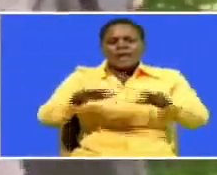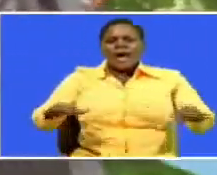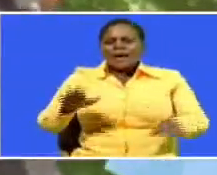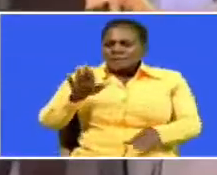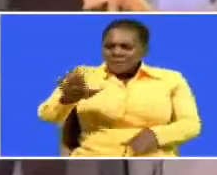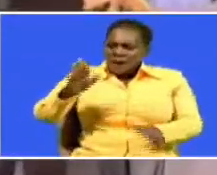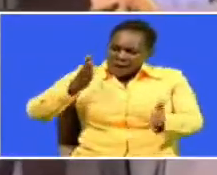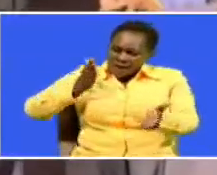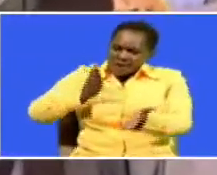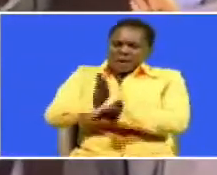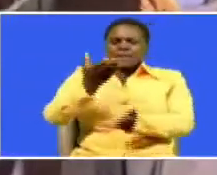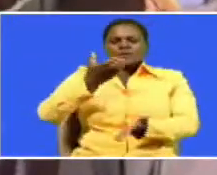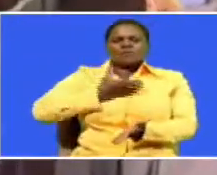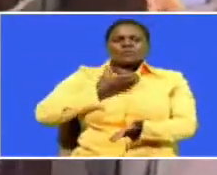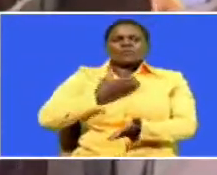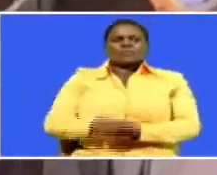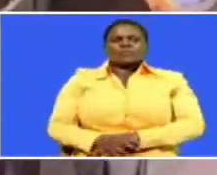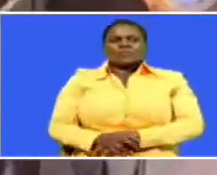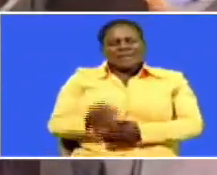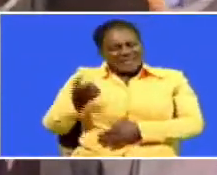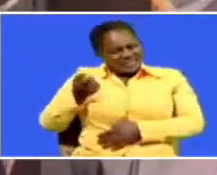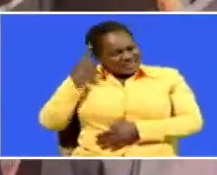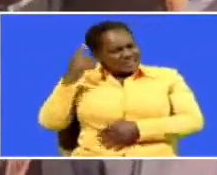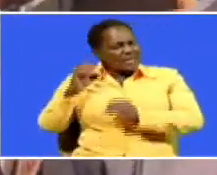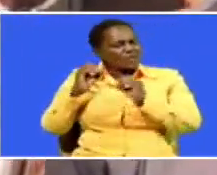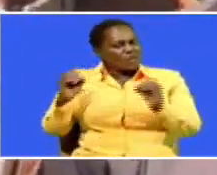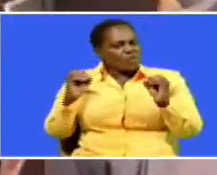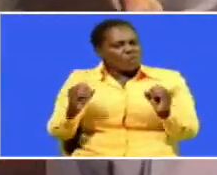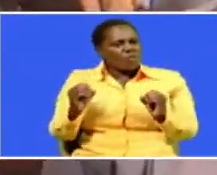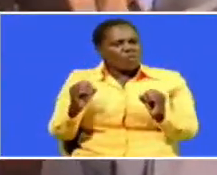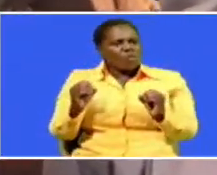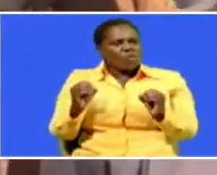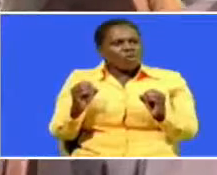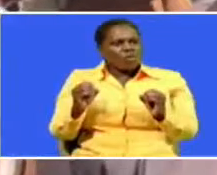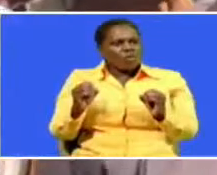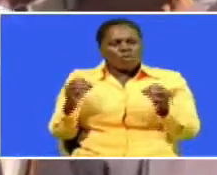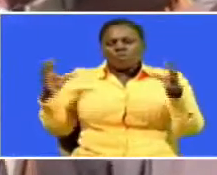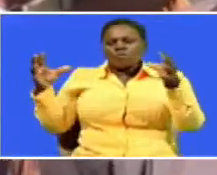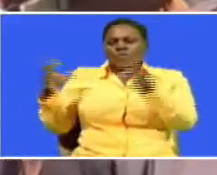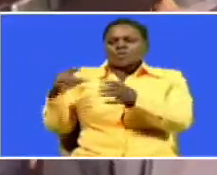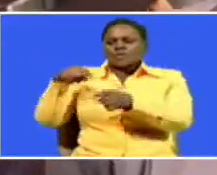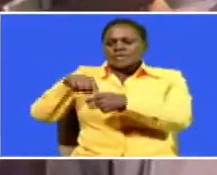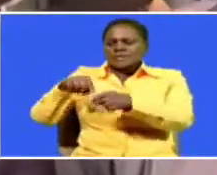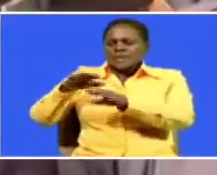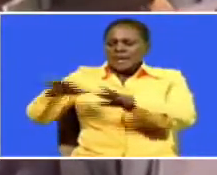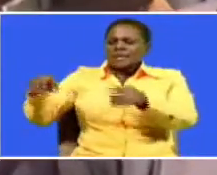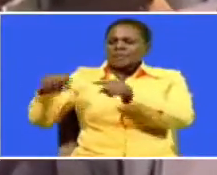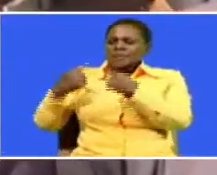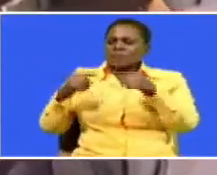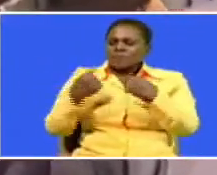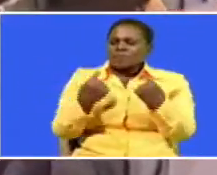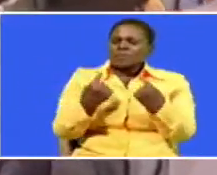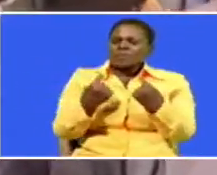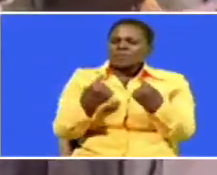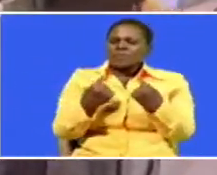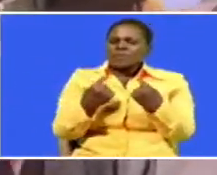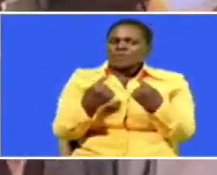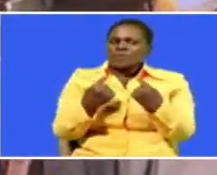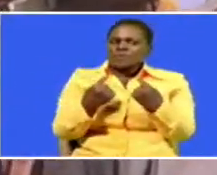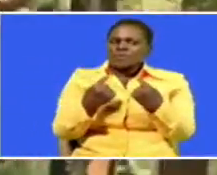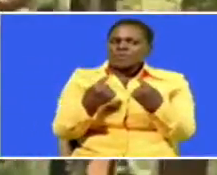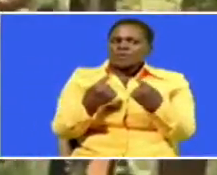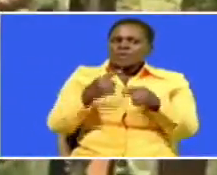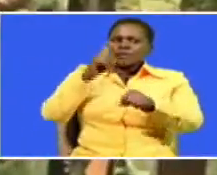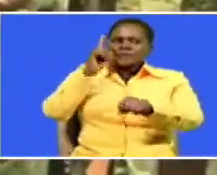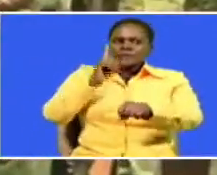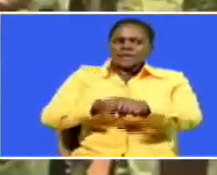rightfully theirs. What we don't get is, why would the police be involved in a land matter of this nature? Why would